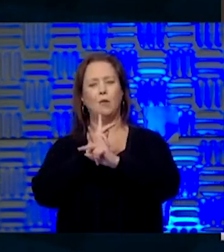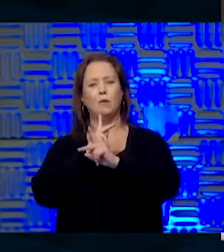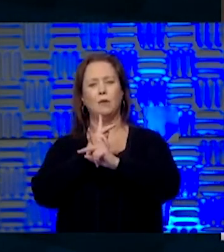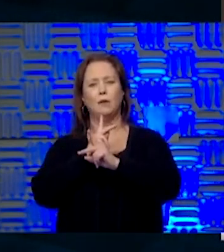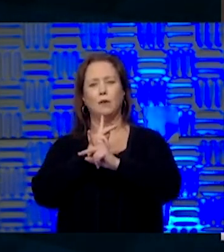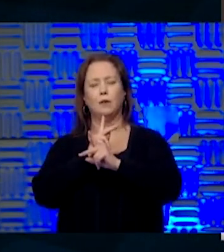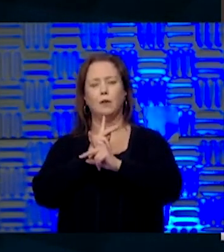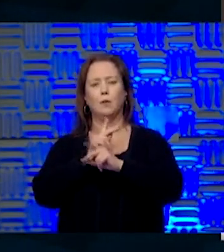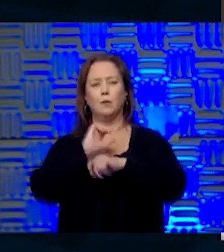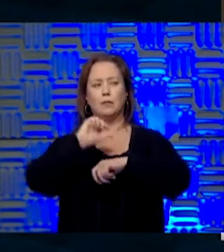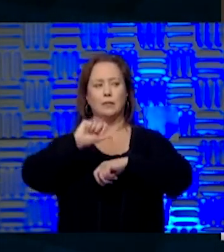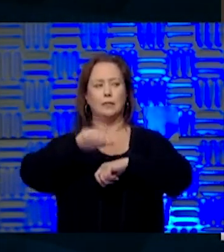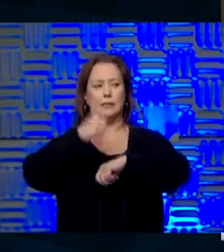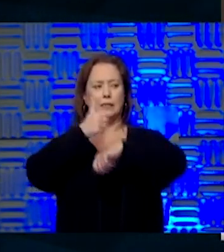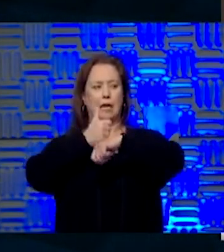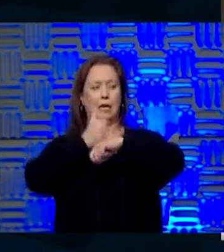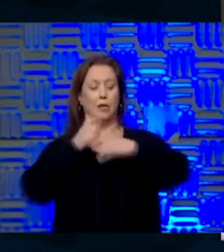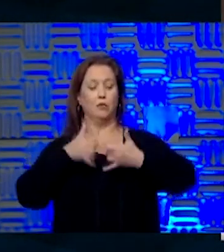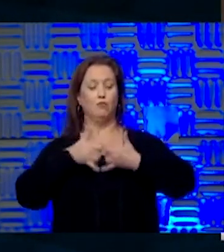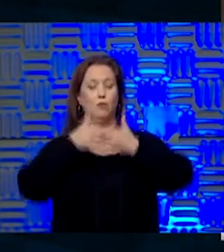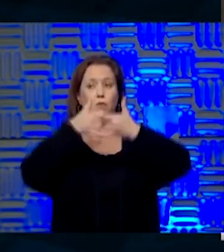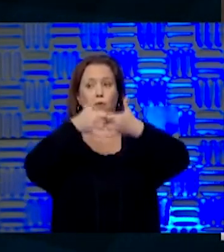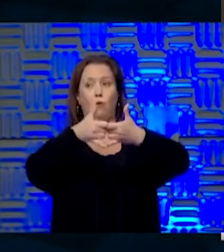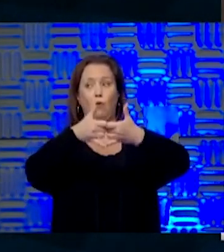was designed to reward